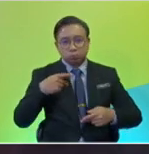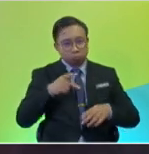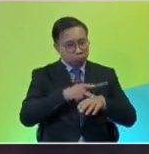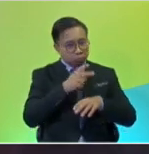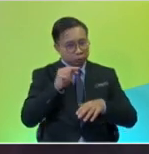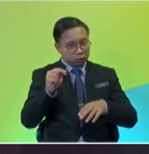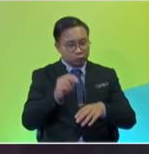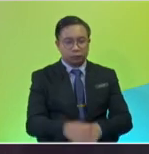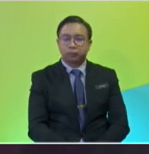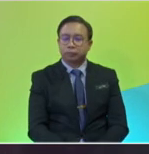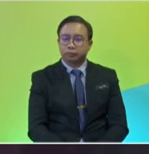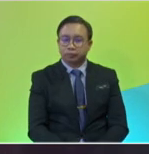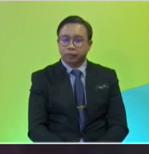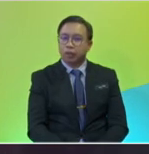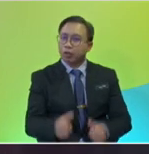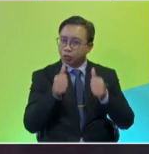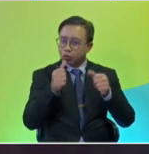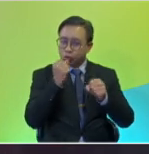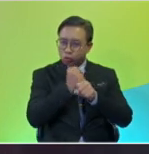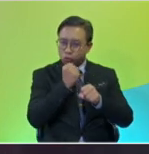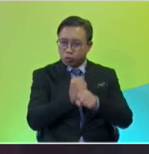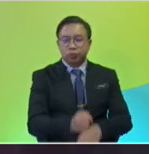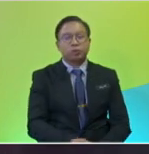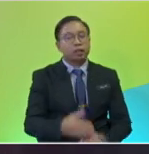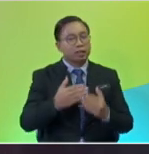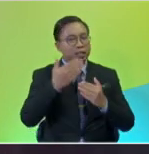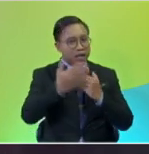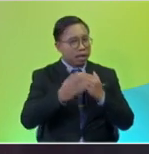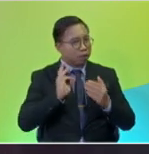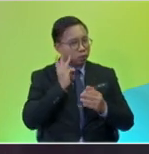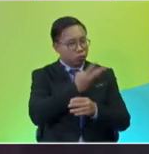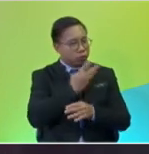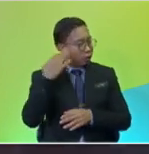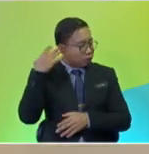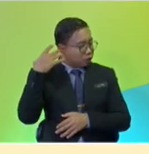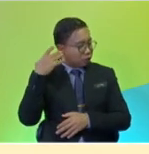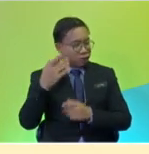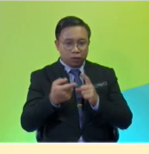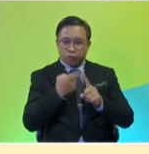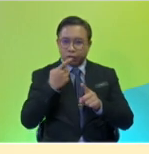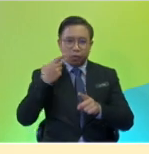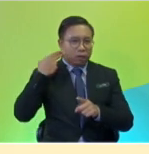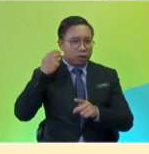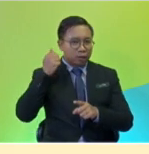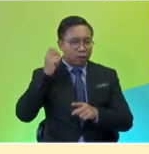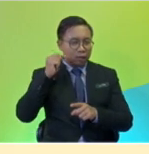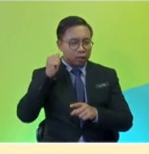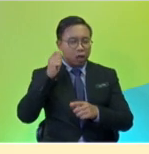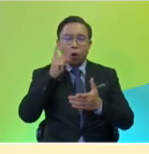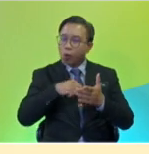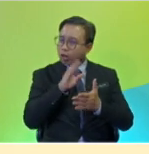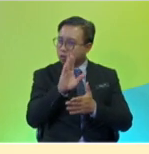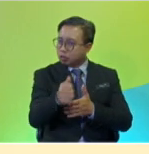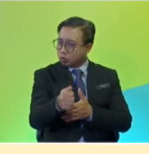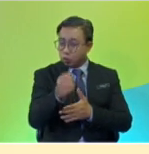tiger skin. Yeah. Please stop. Good job, Adik Alicia. Next, can we hear perhaps from Adik Hana? Adik Hana, what do you think?